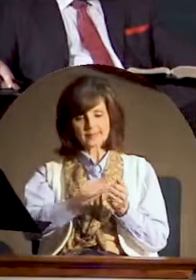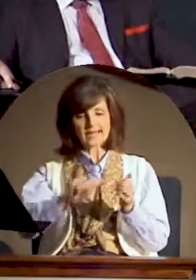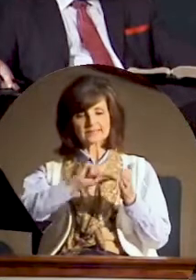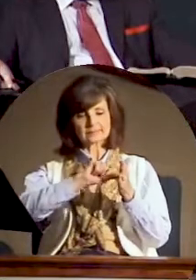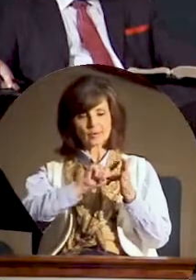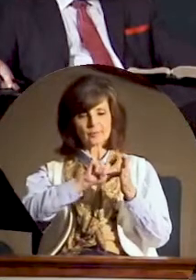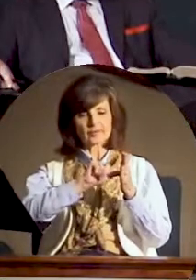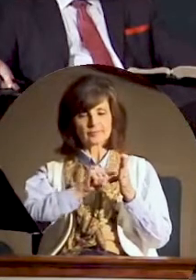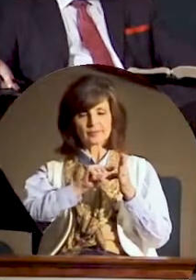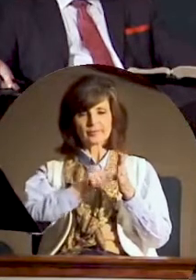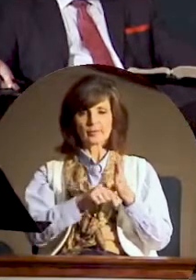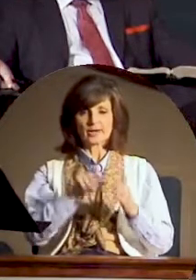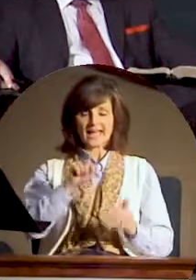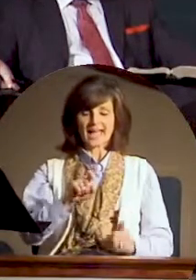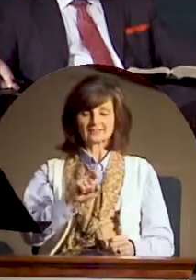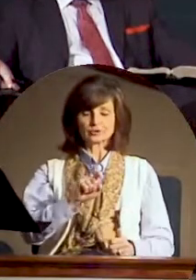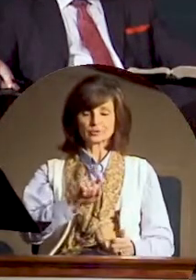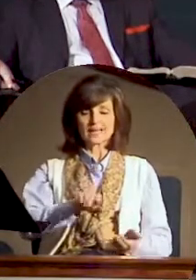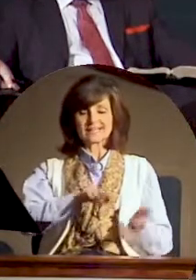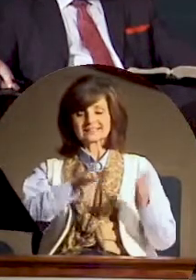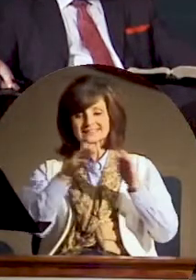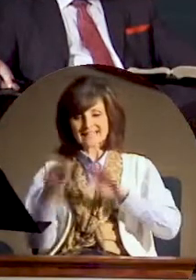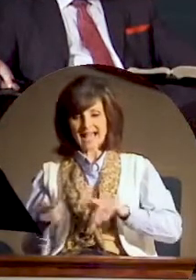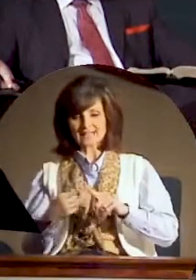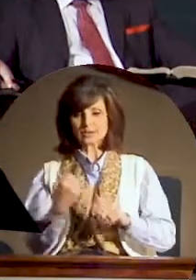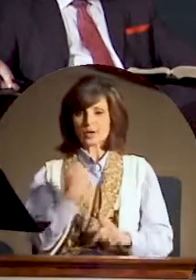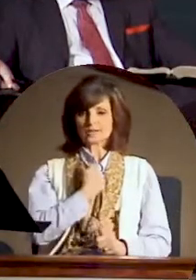moment, we have to die to self.